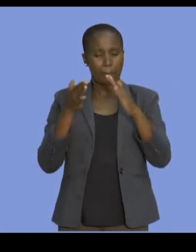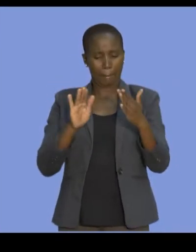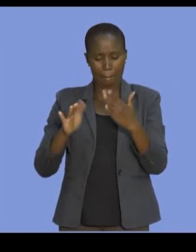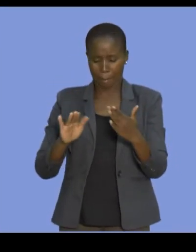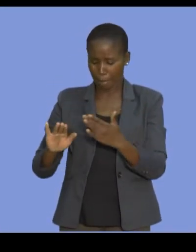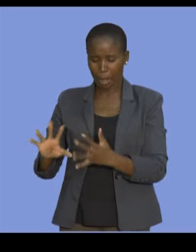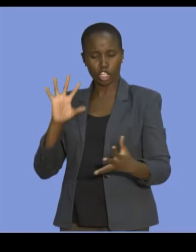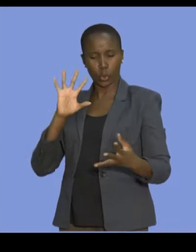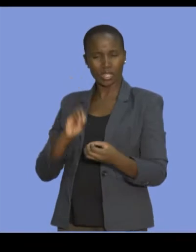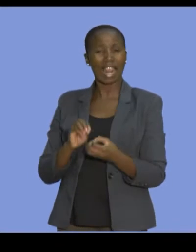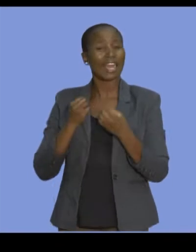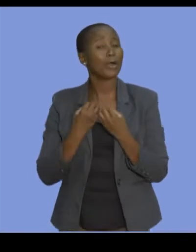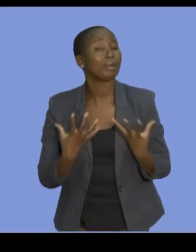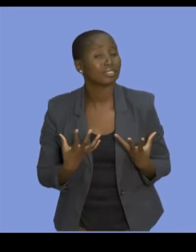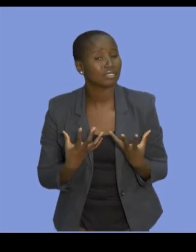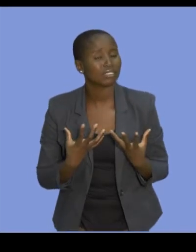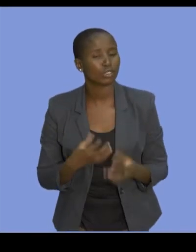is that